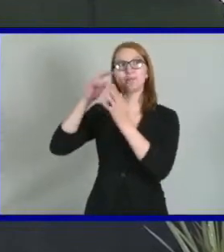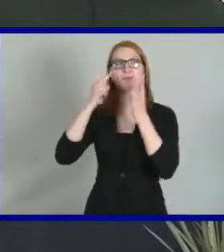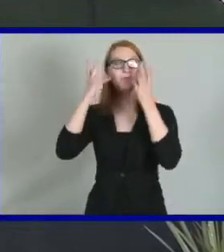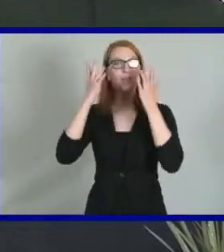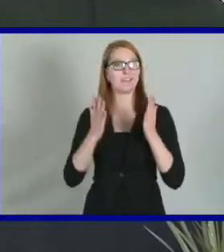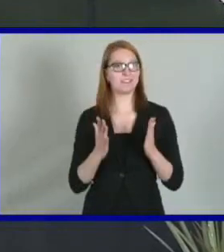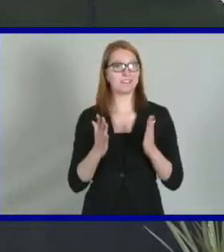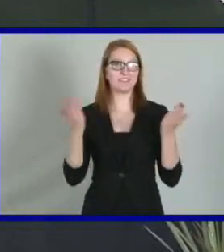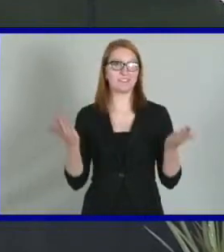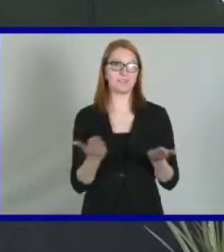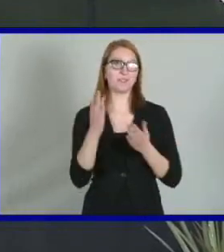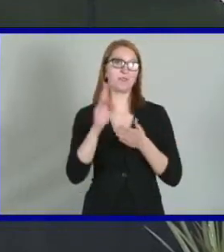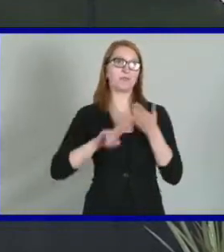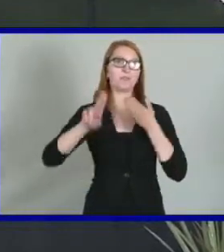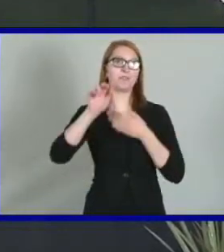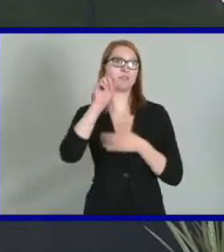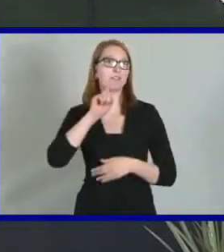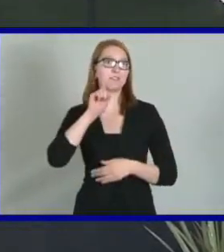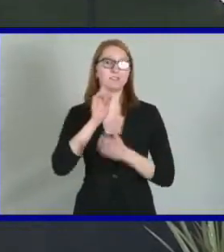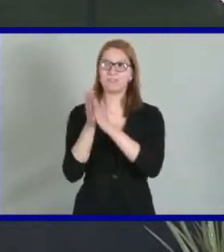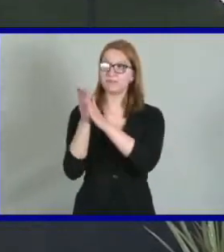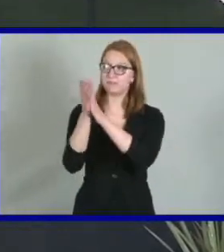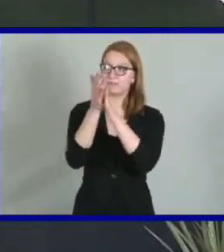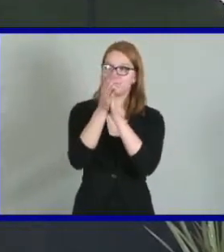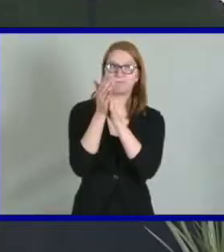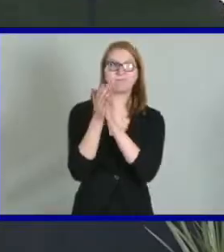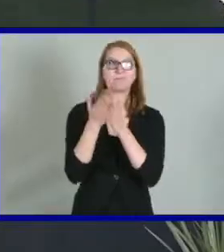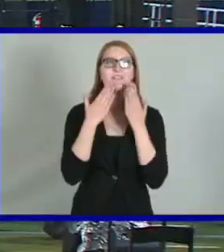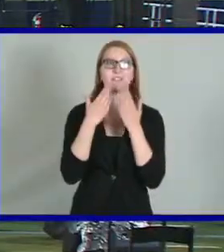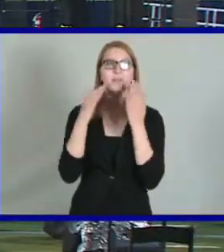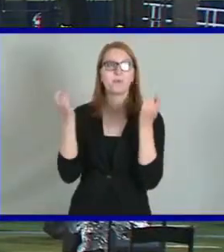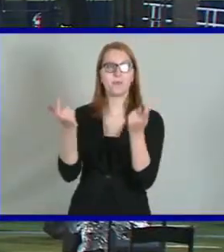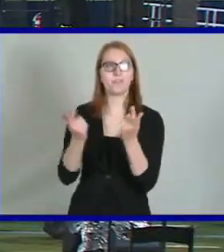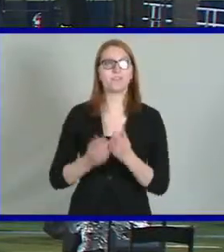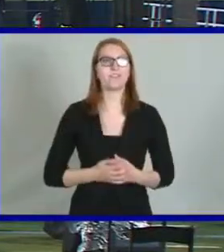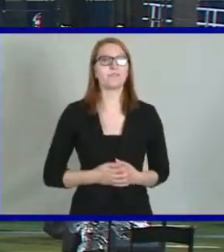Akron. Thank you all.